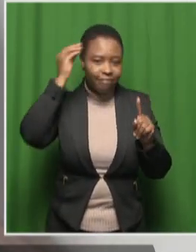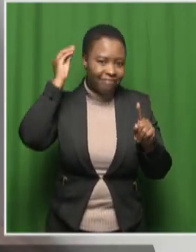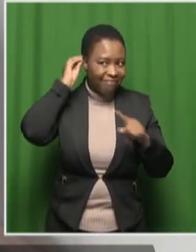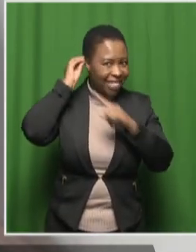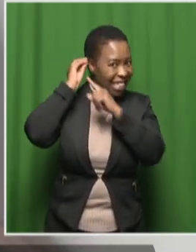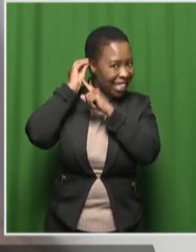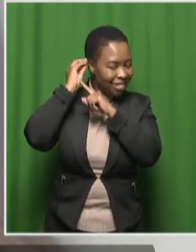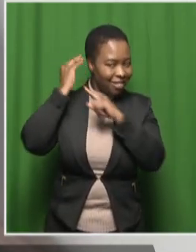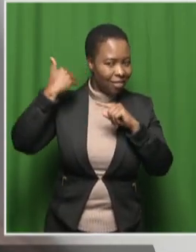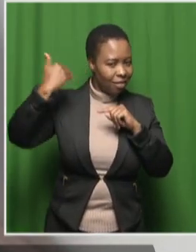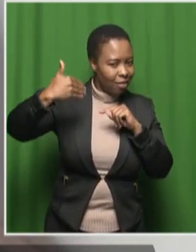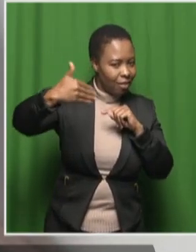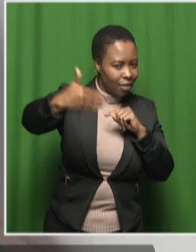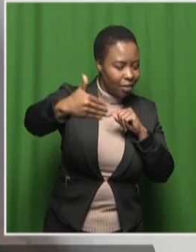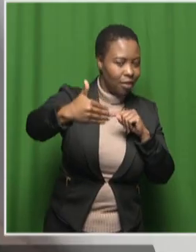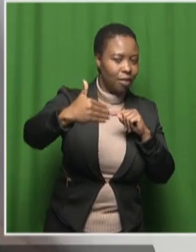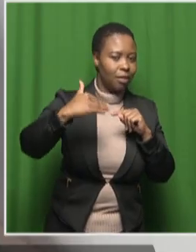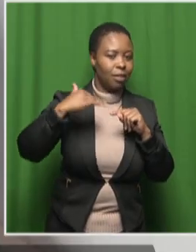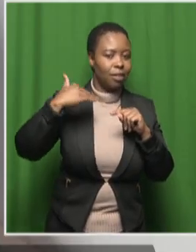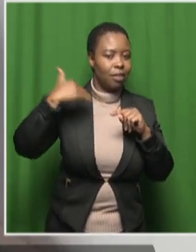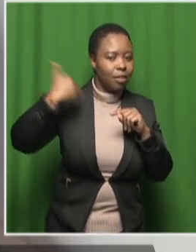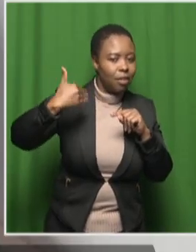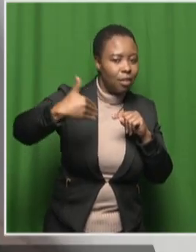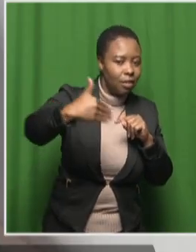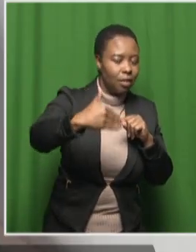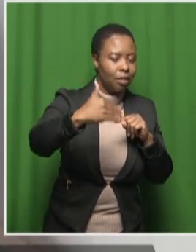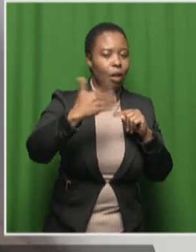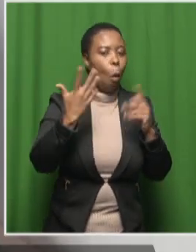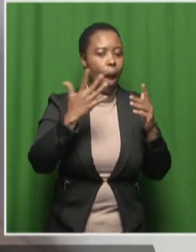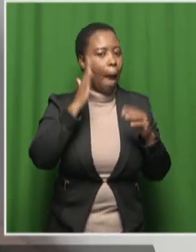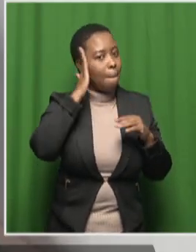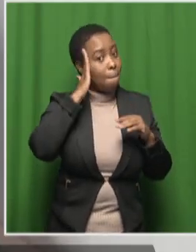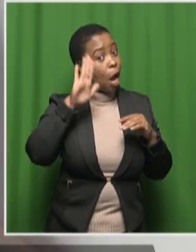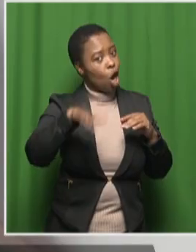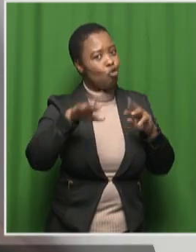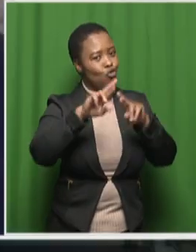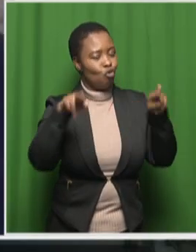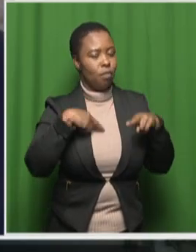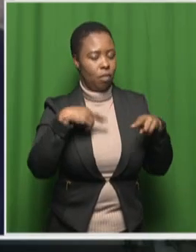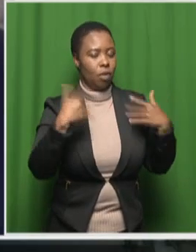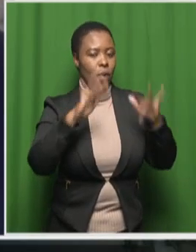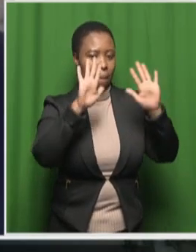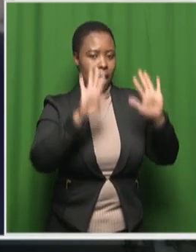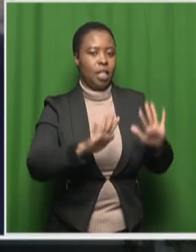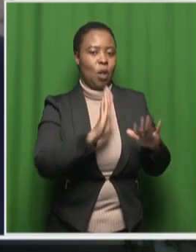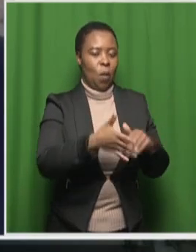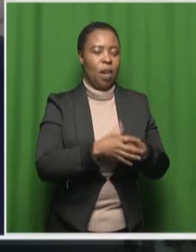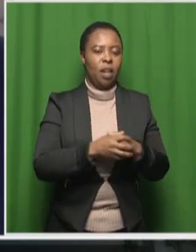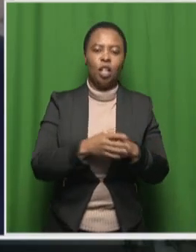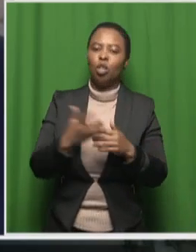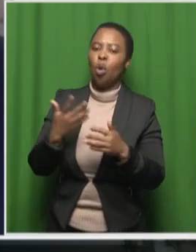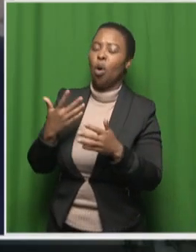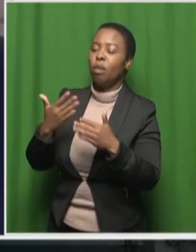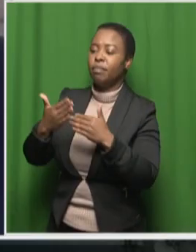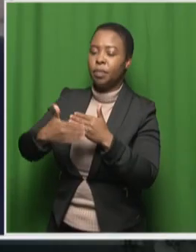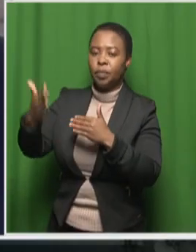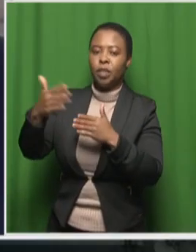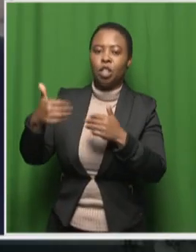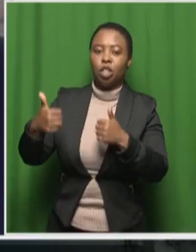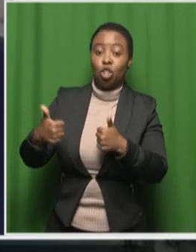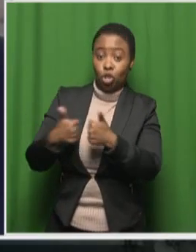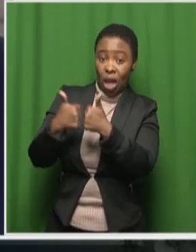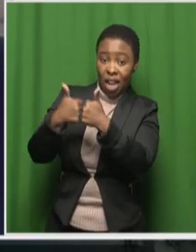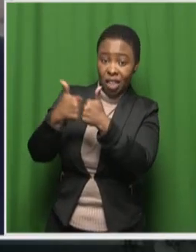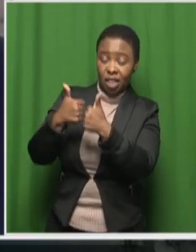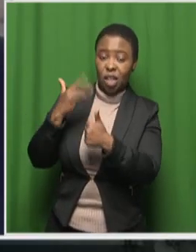who interacts with it constantly. So in the bedroom would be amazing. Would there have been any challenges that you faced during the collaboration